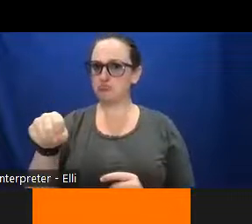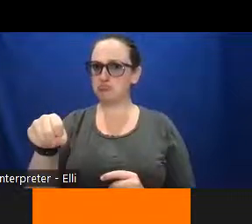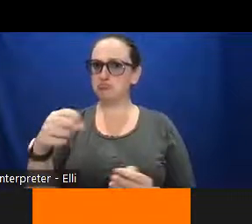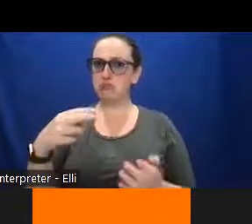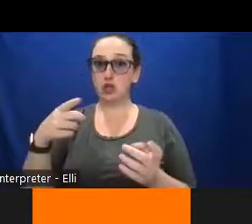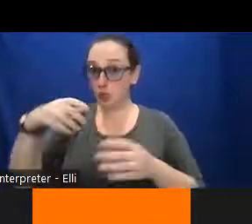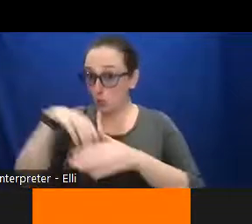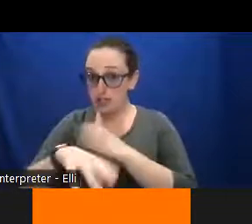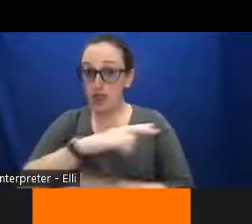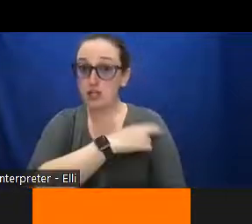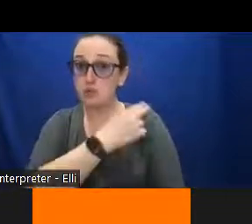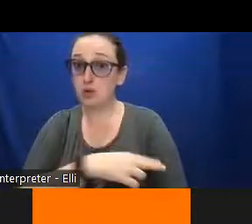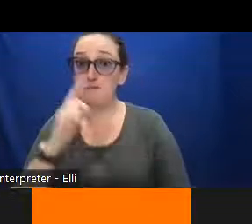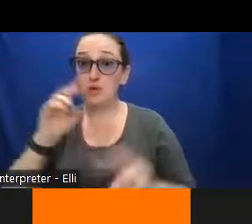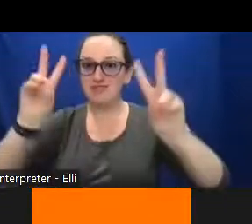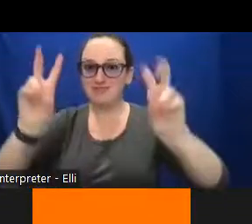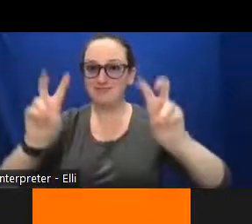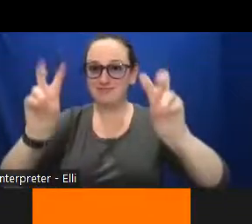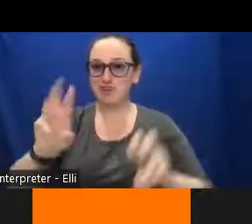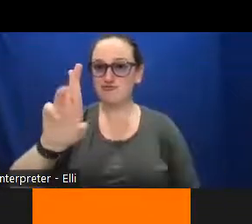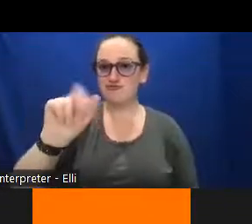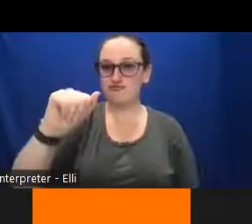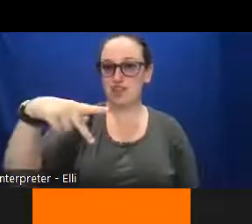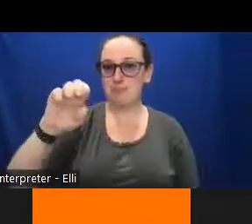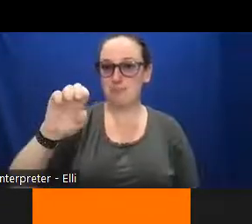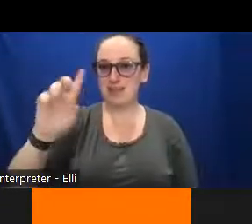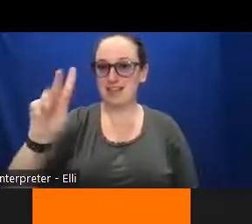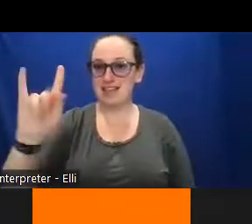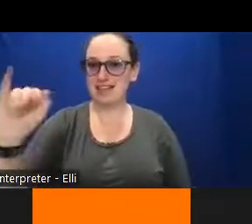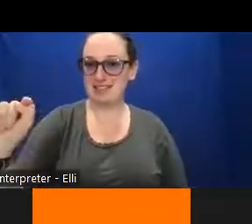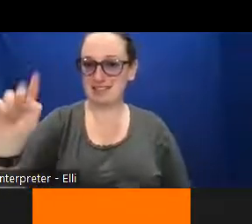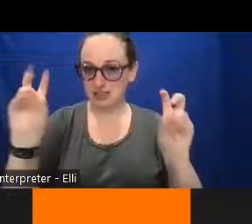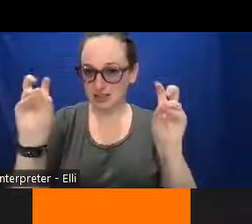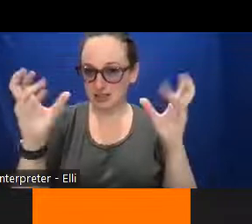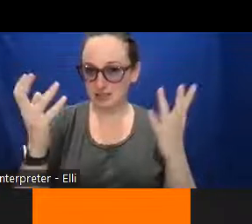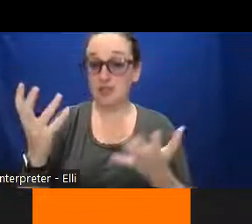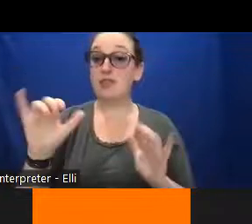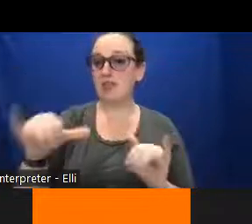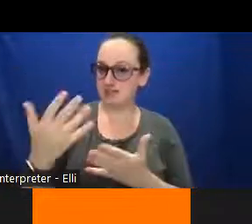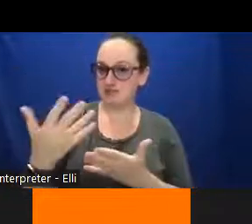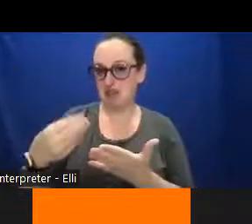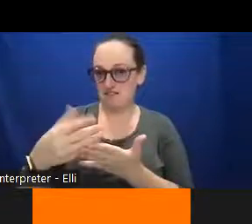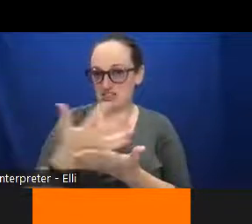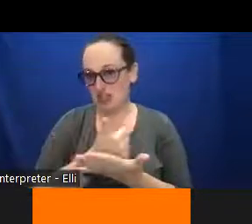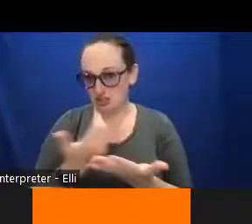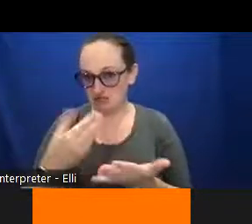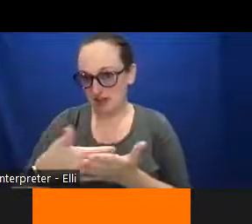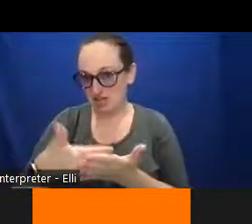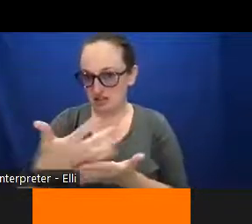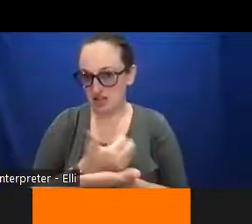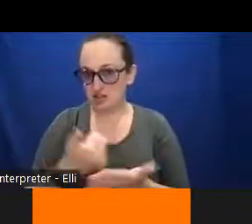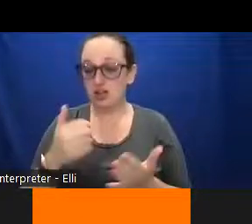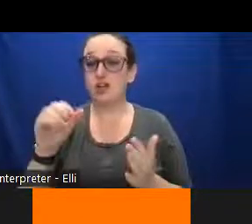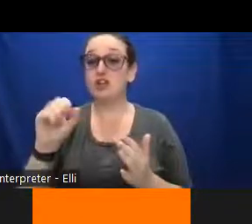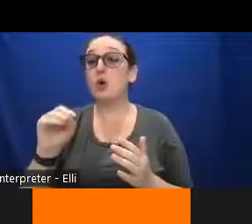to the hospital for a quote unquote rape kit. And though evidence collection, whether that be DNA evidence collection or debris